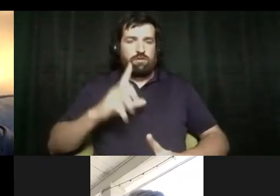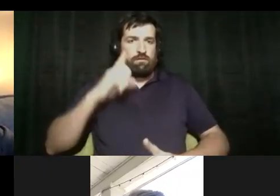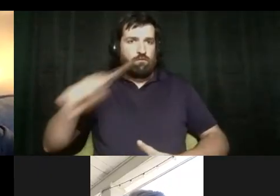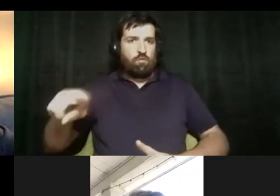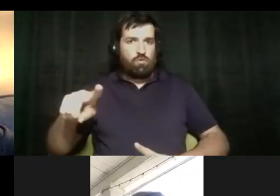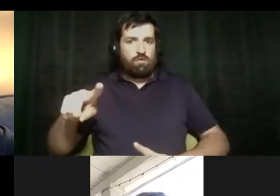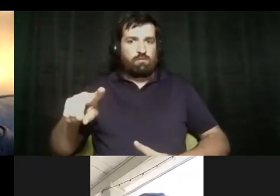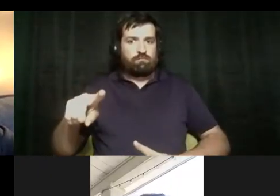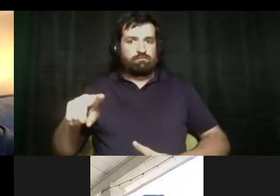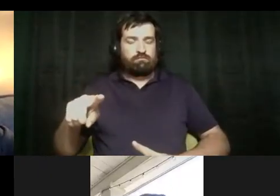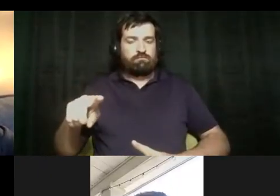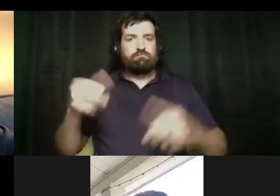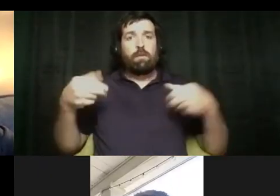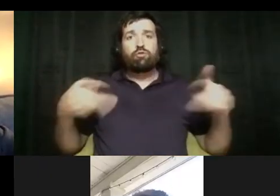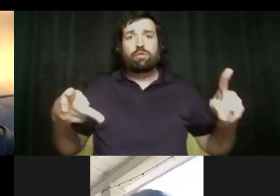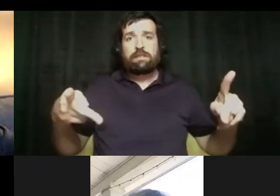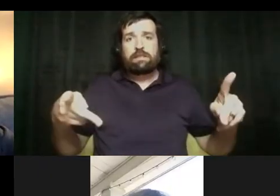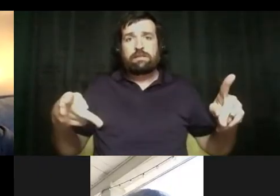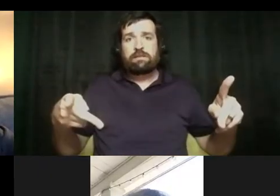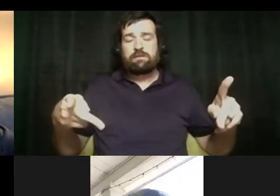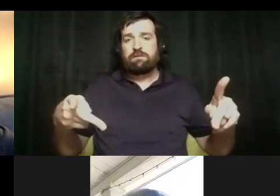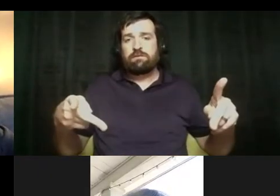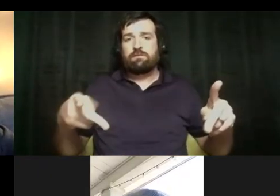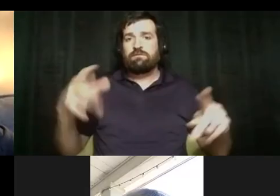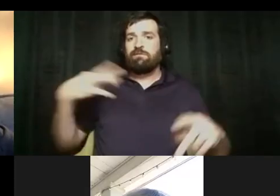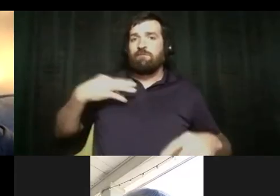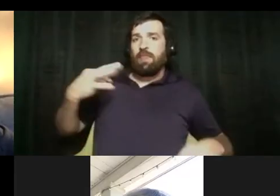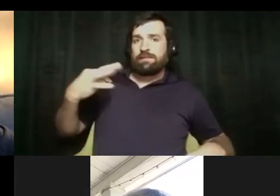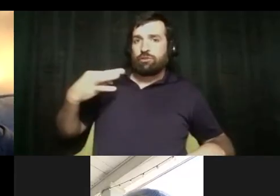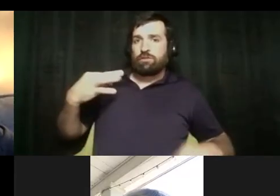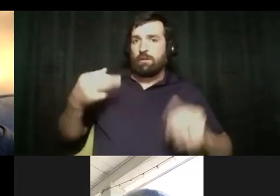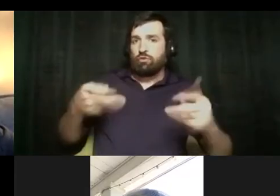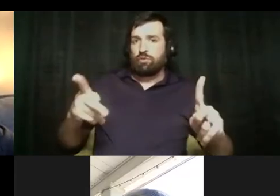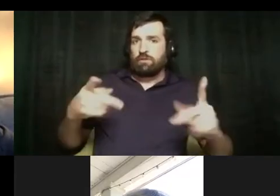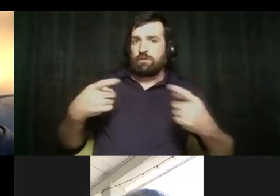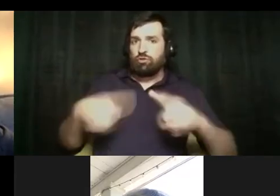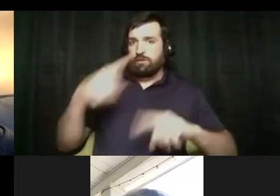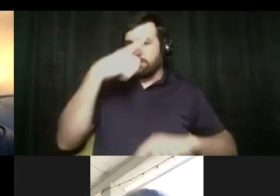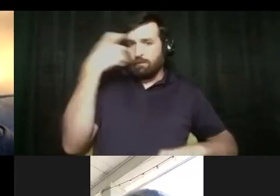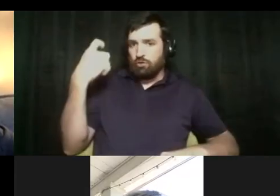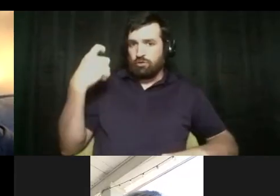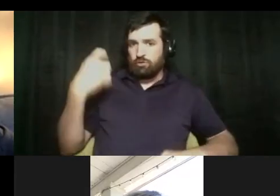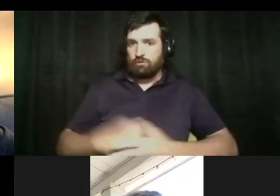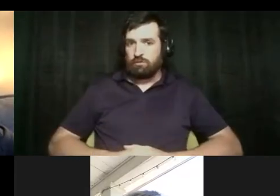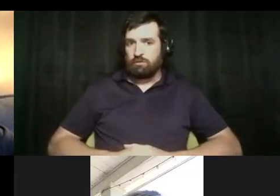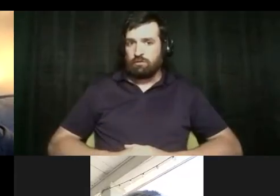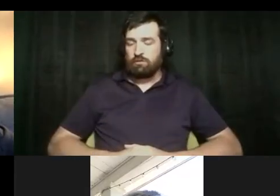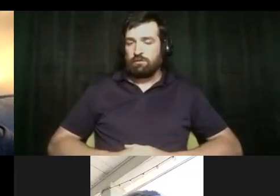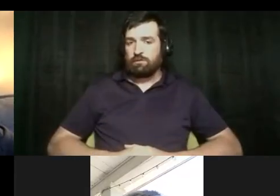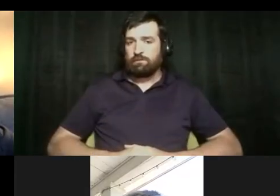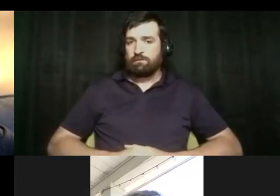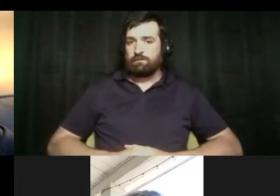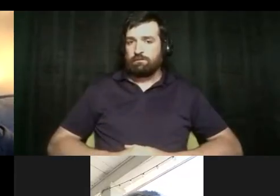of opportunity, a kind of volunteering opportunity during the summer? Is there any